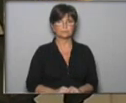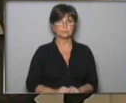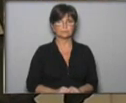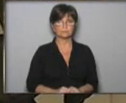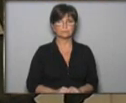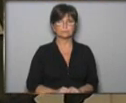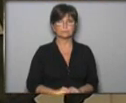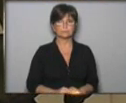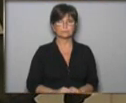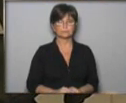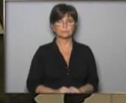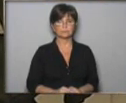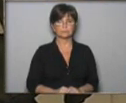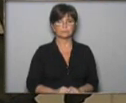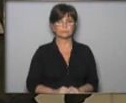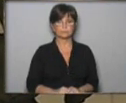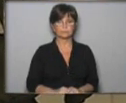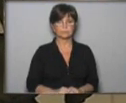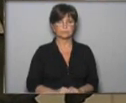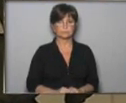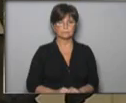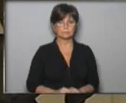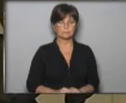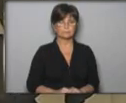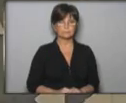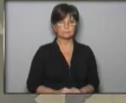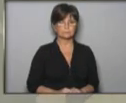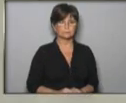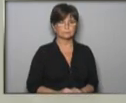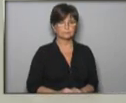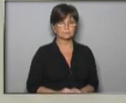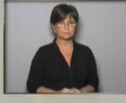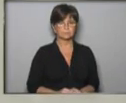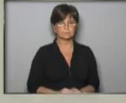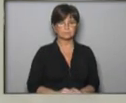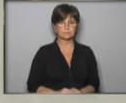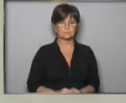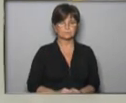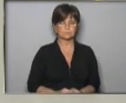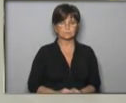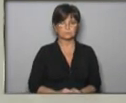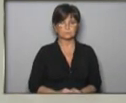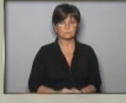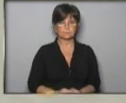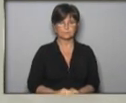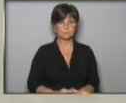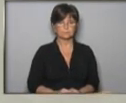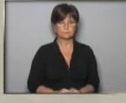The diversity of the media professionals, with their different approaches and